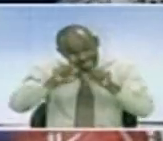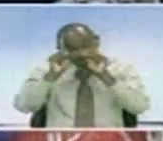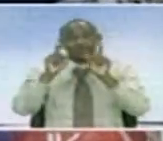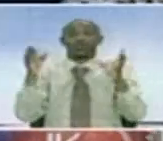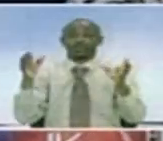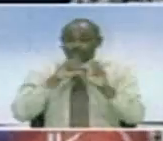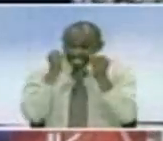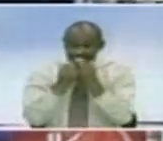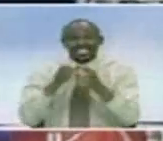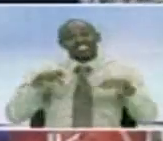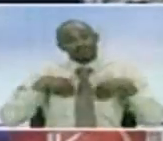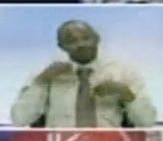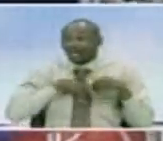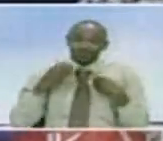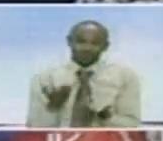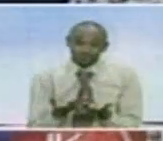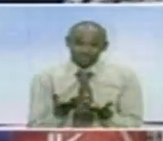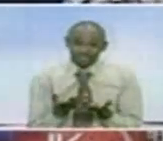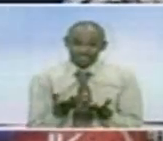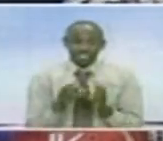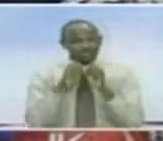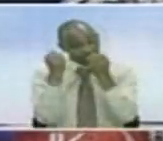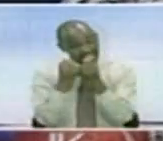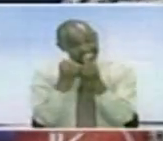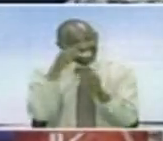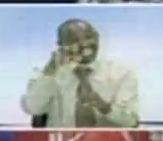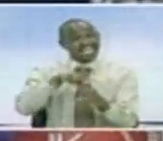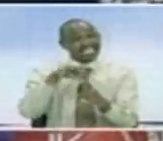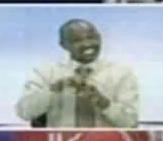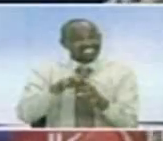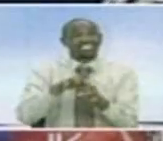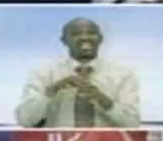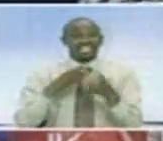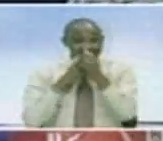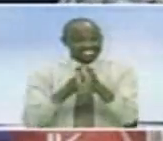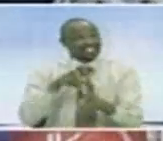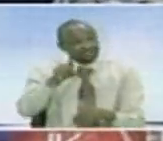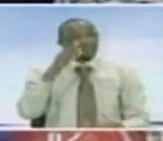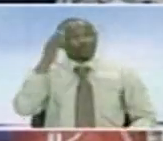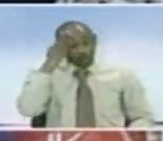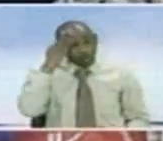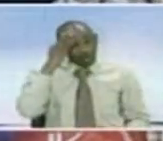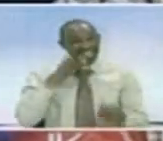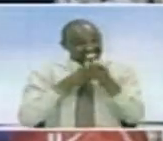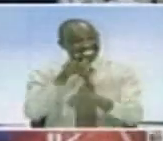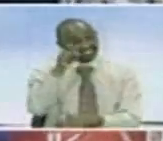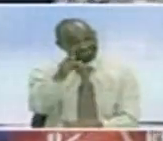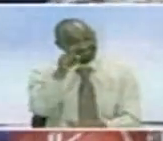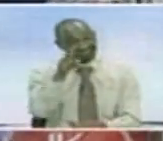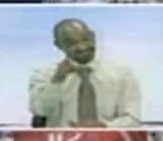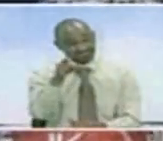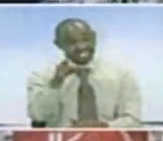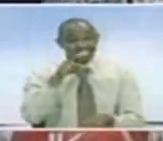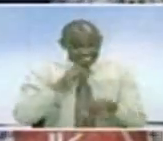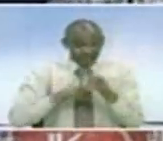corruption. Society elects leaders sometimes, even when they know that those leaders have